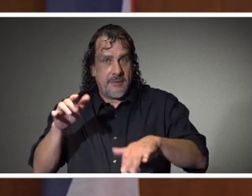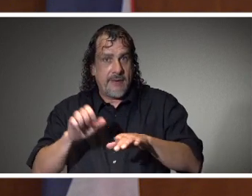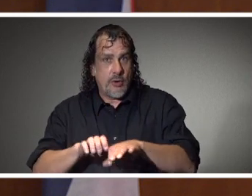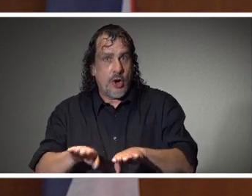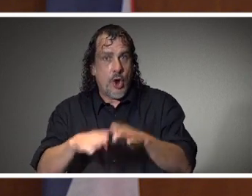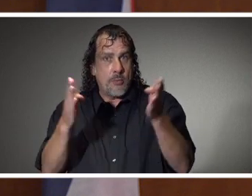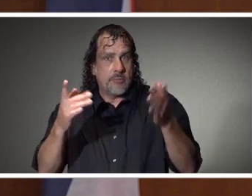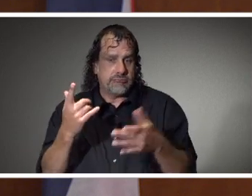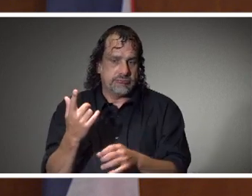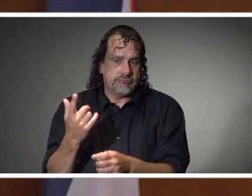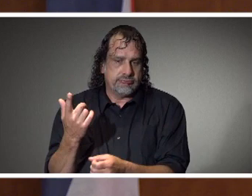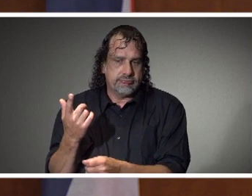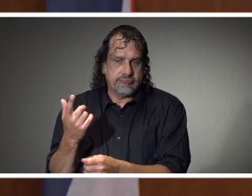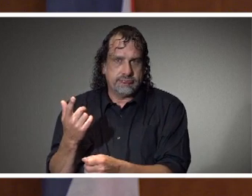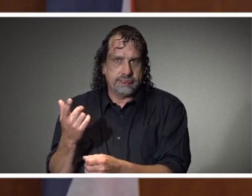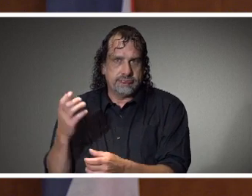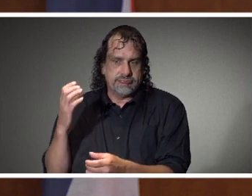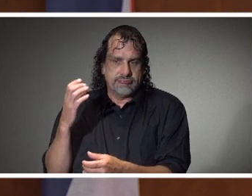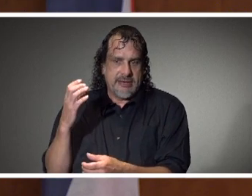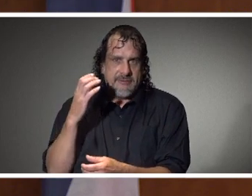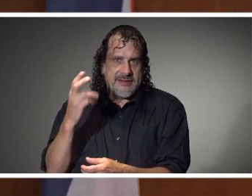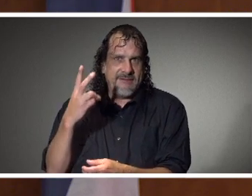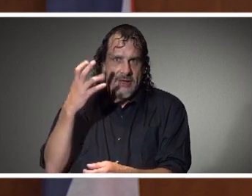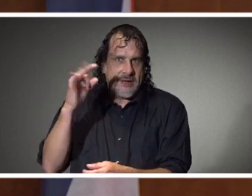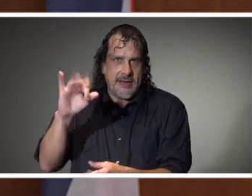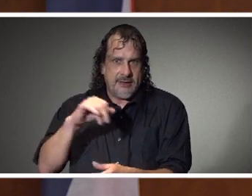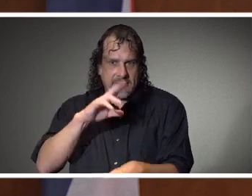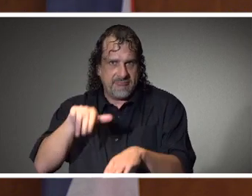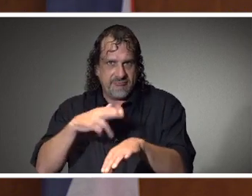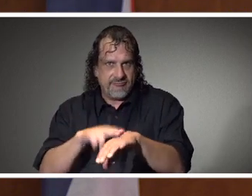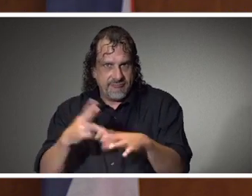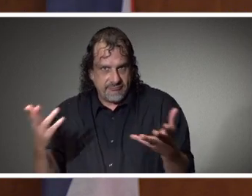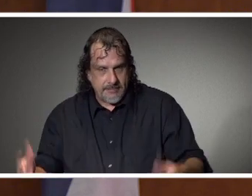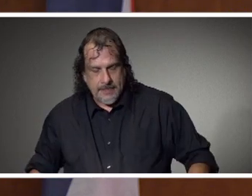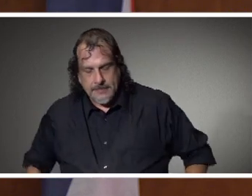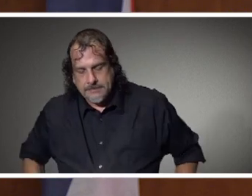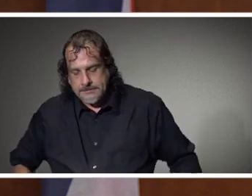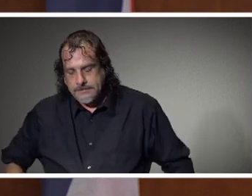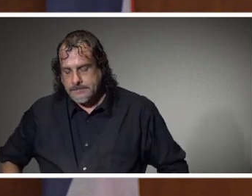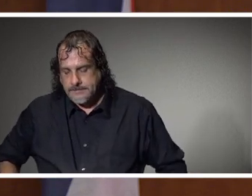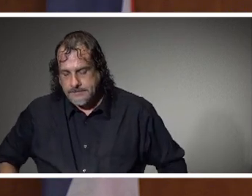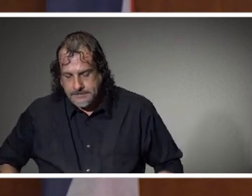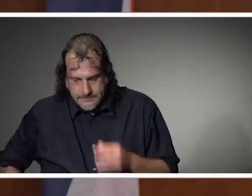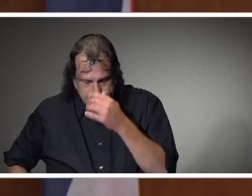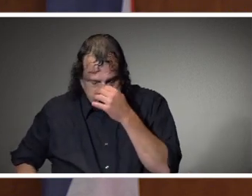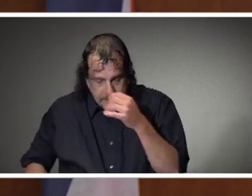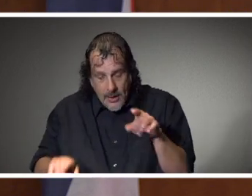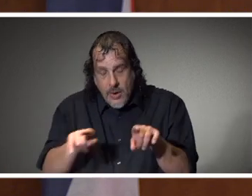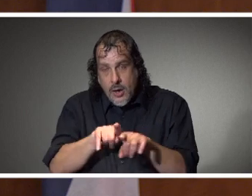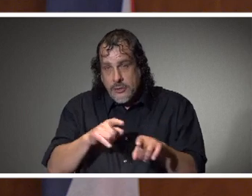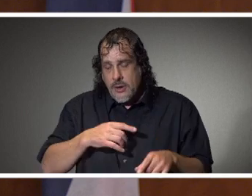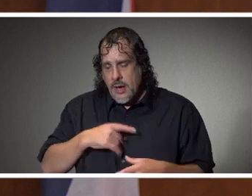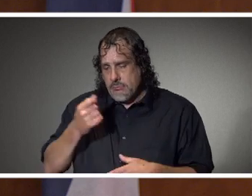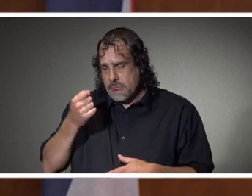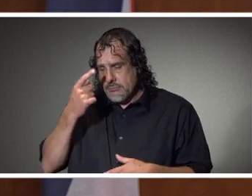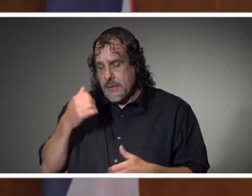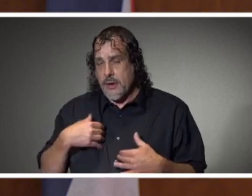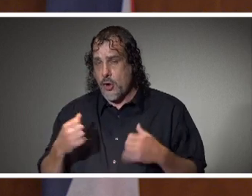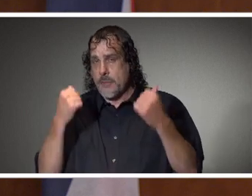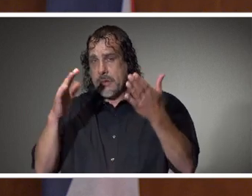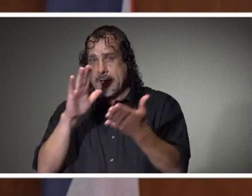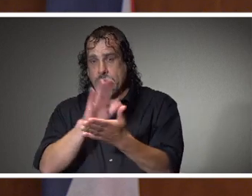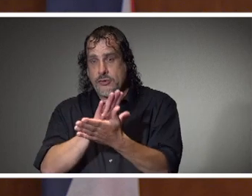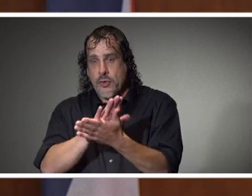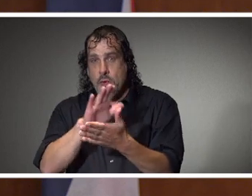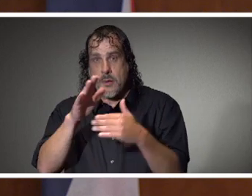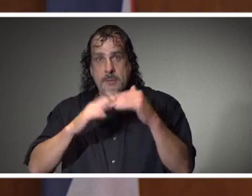had COVID-19 never occurred. And I will also tell you, it is my understanding and my impression that there are many school buildings